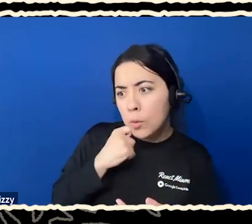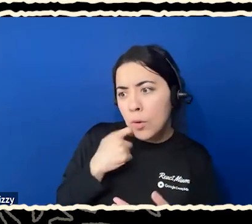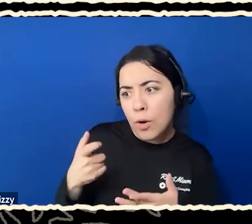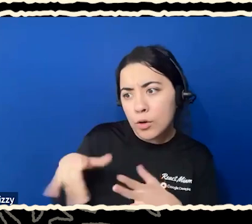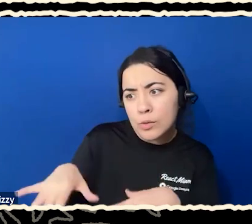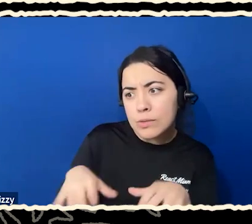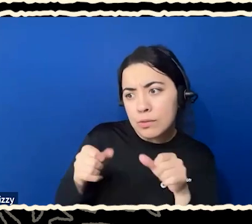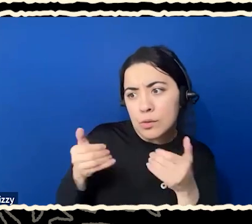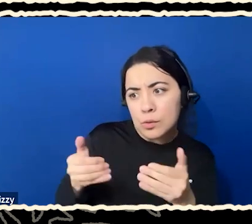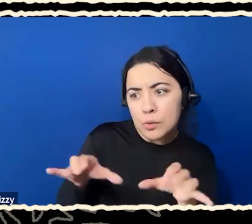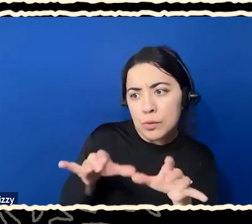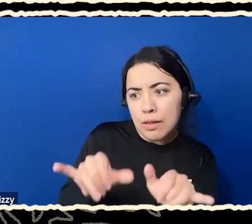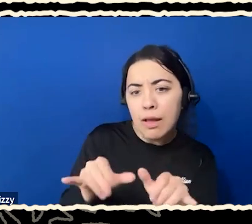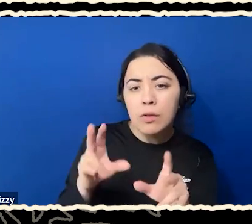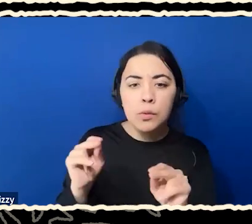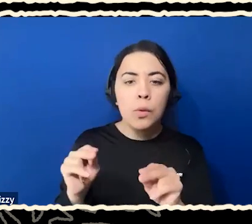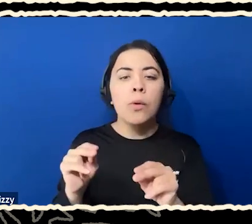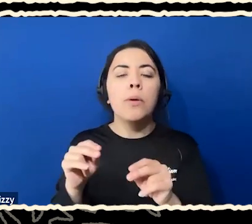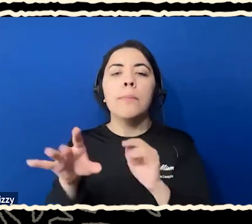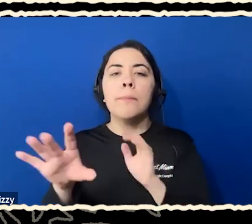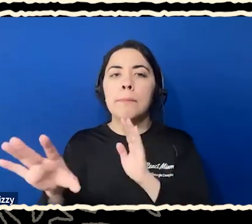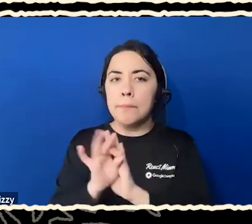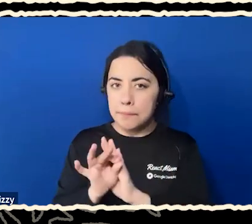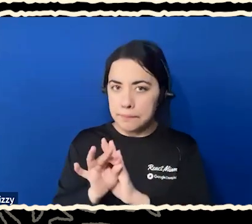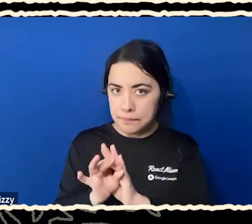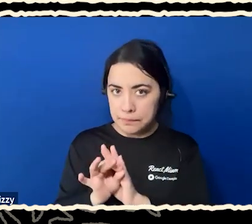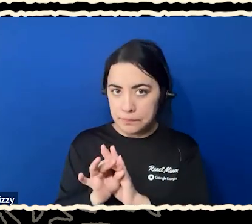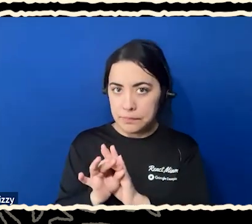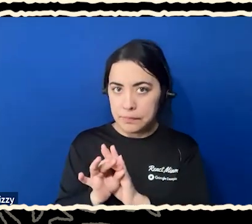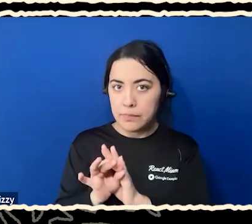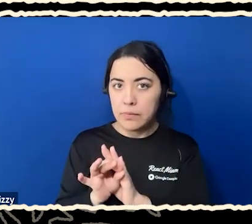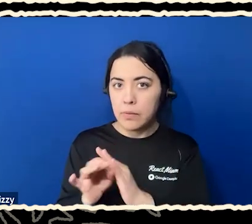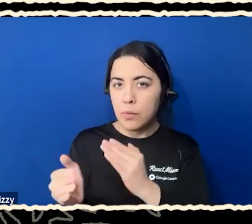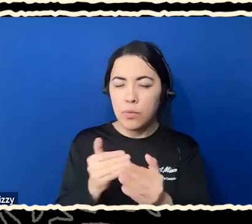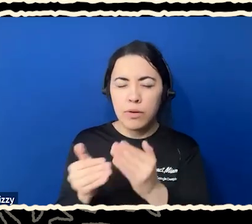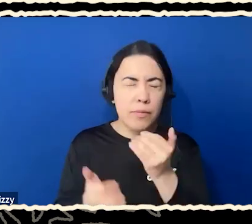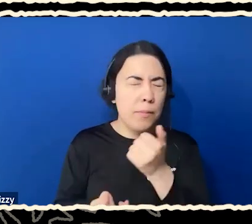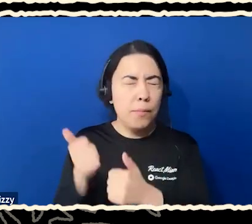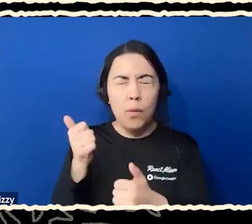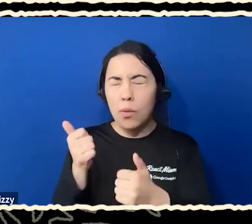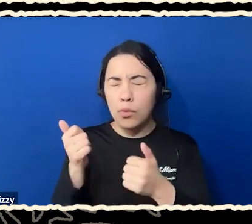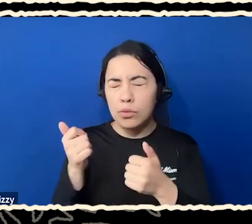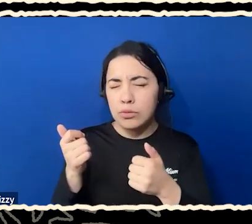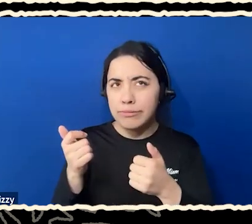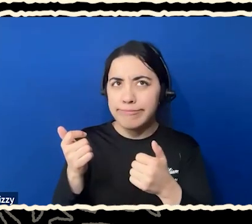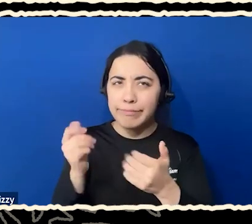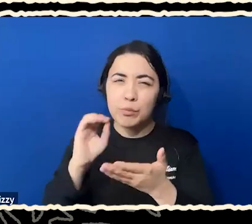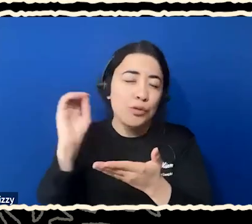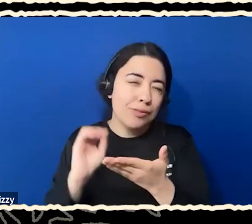adopt. Pick the thing that has the highest chances of surviving long term.